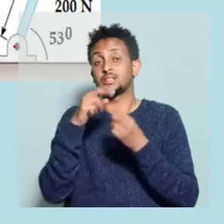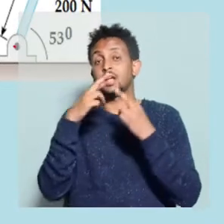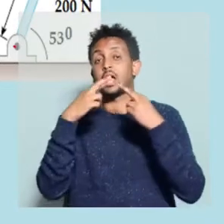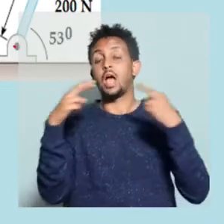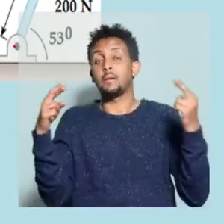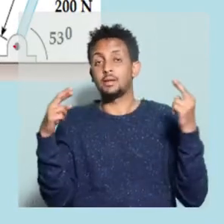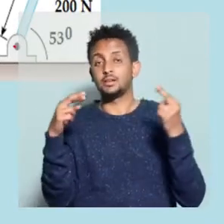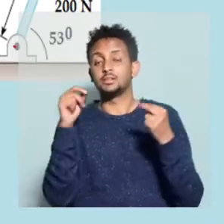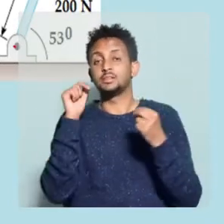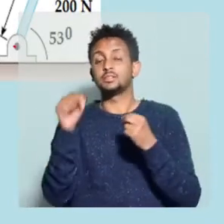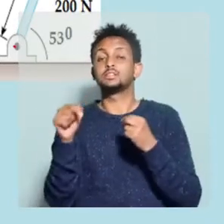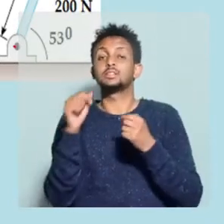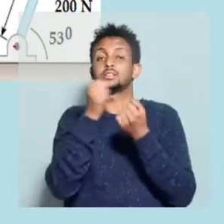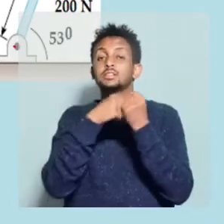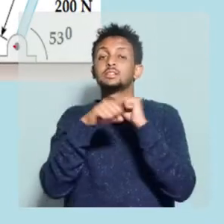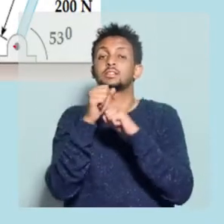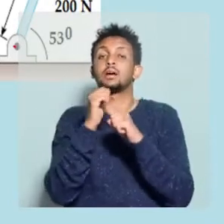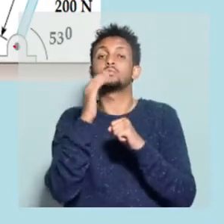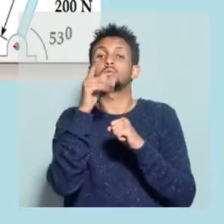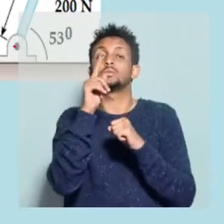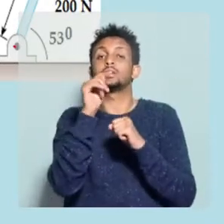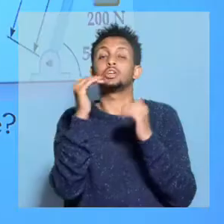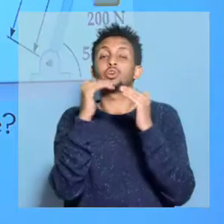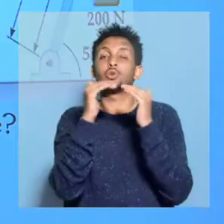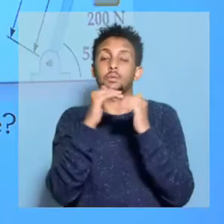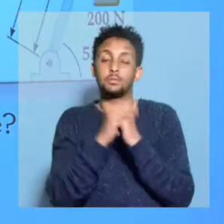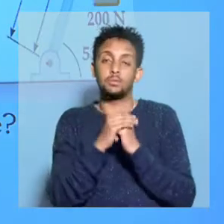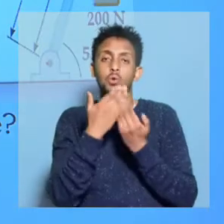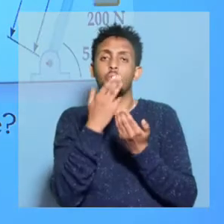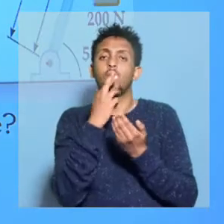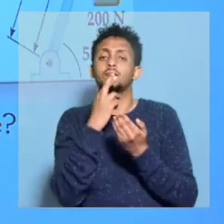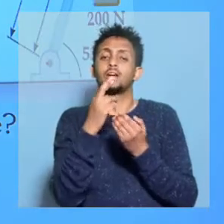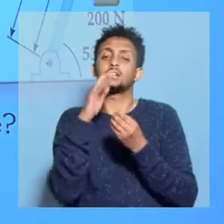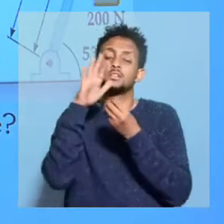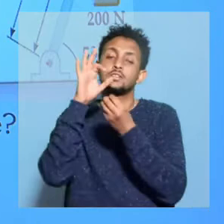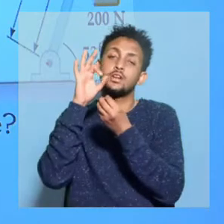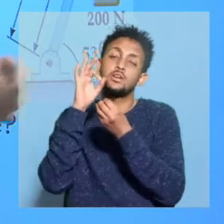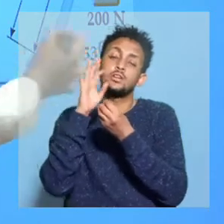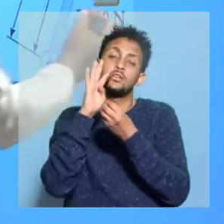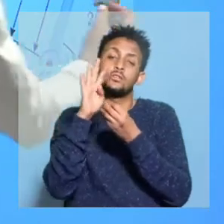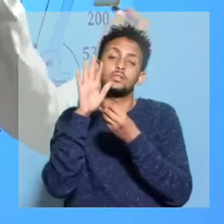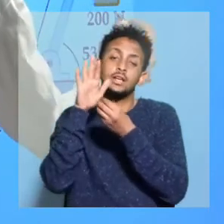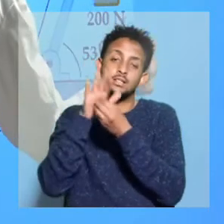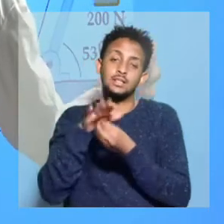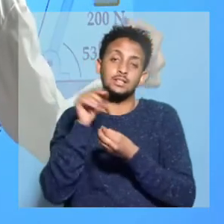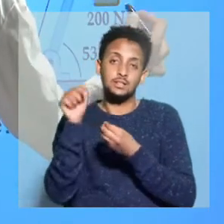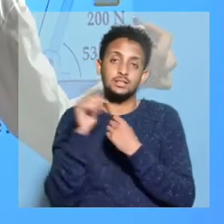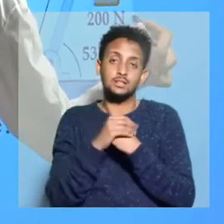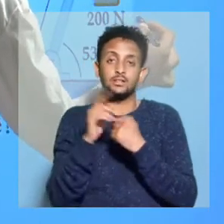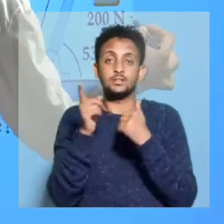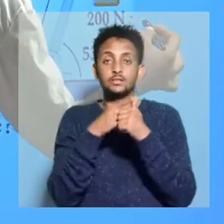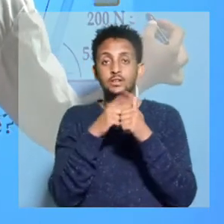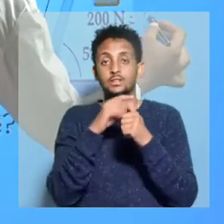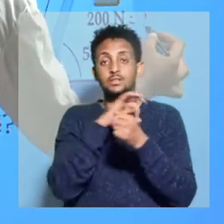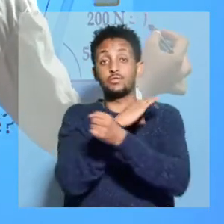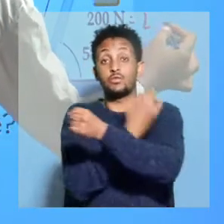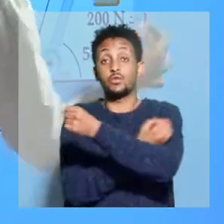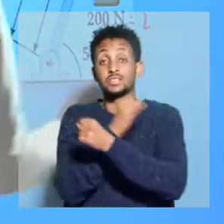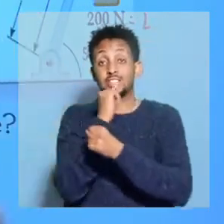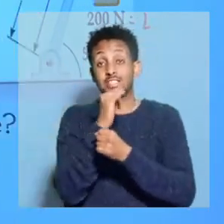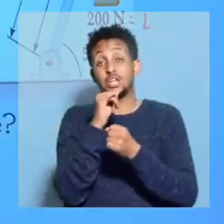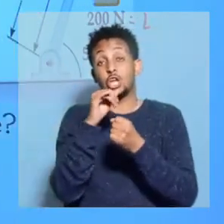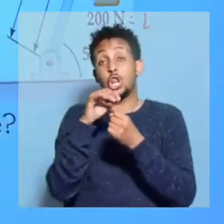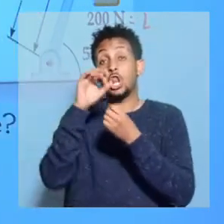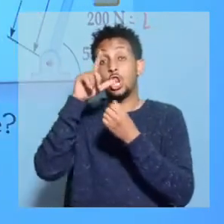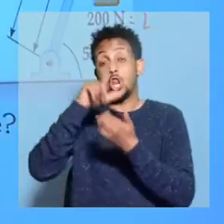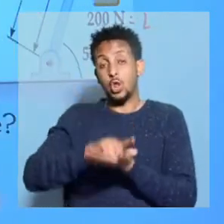cable for this system to be in equilibrium. What are the force components exerted here? The first force is the